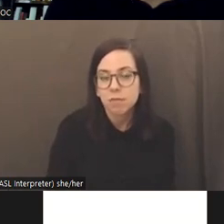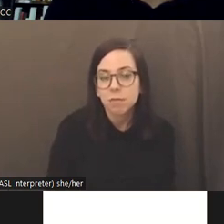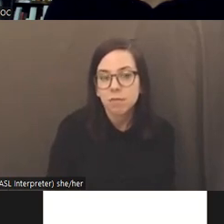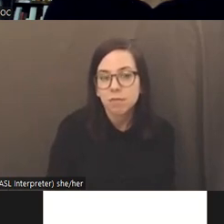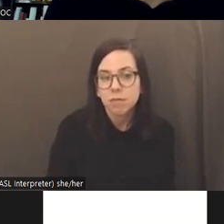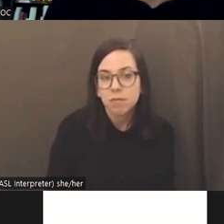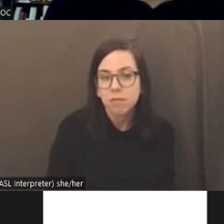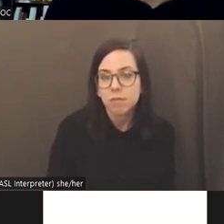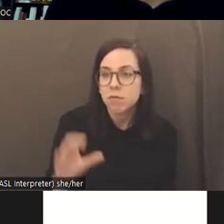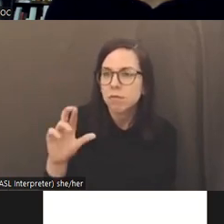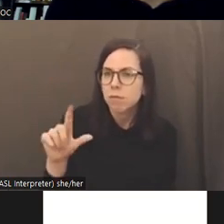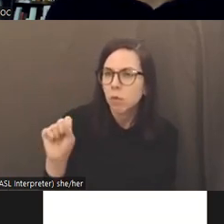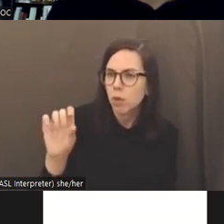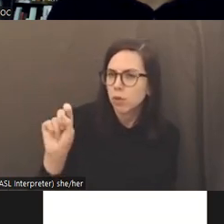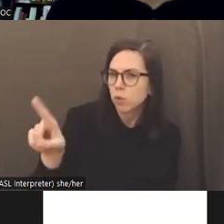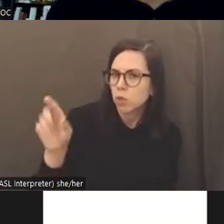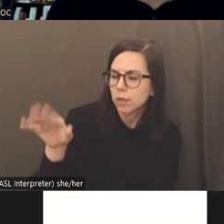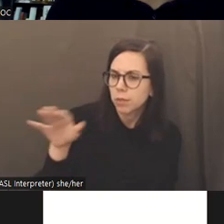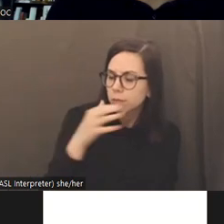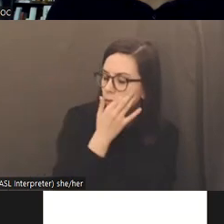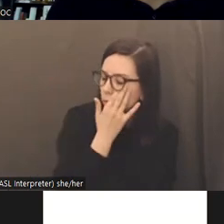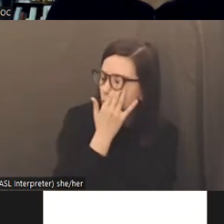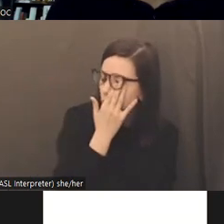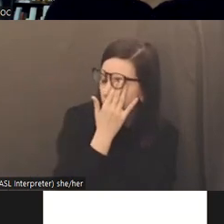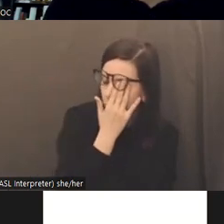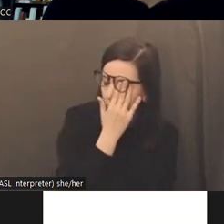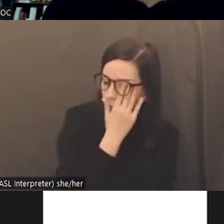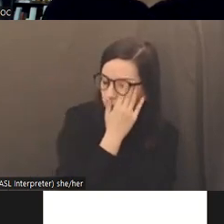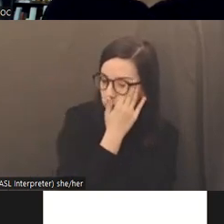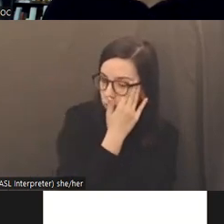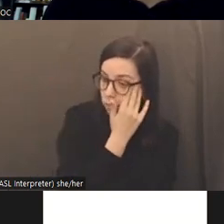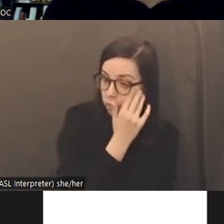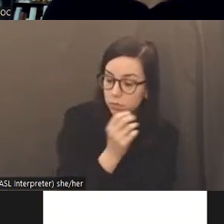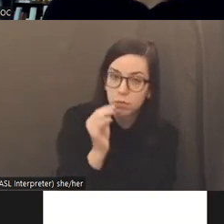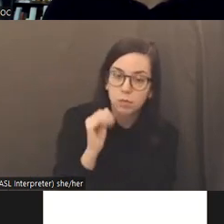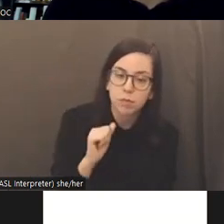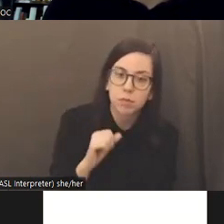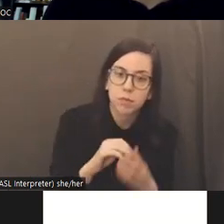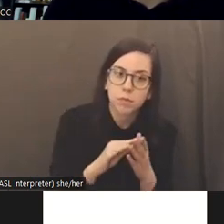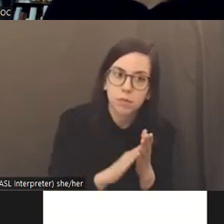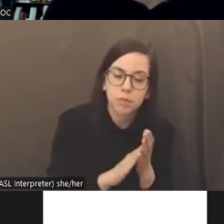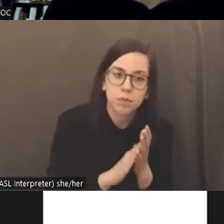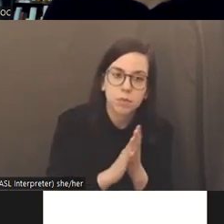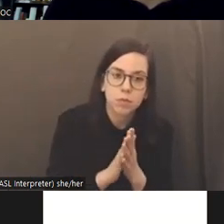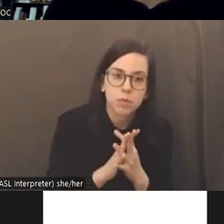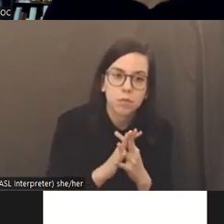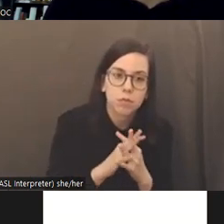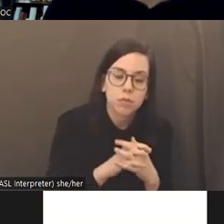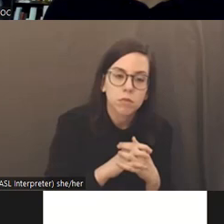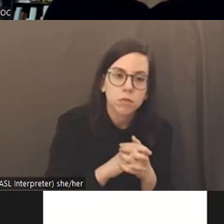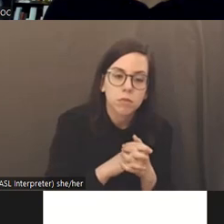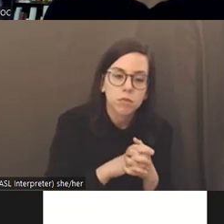Carlos, one question I had for you is if you had something to relate to the